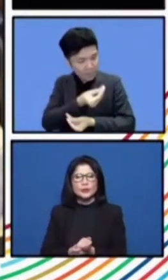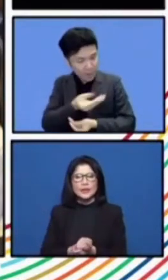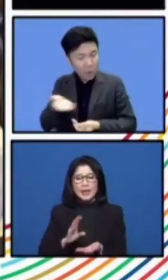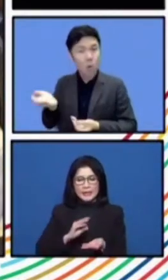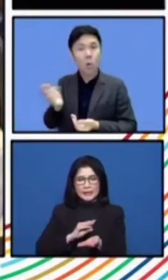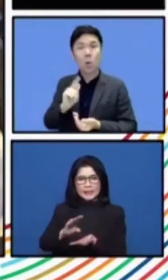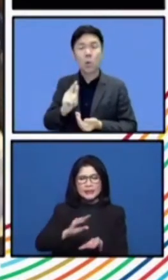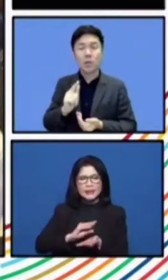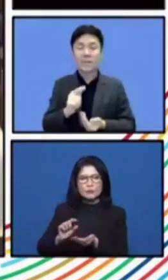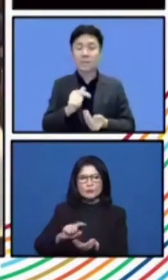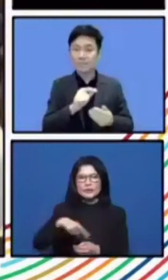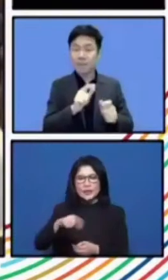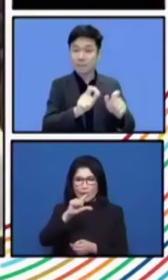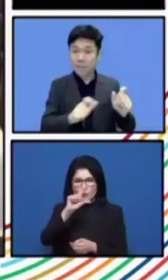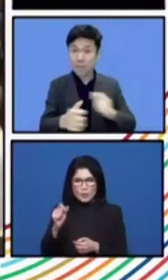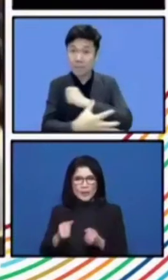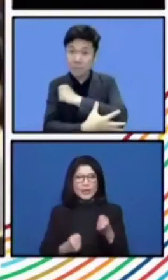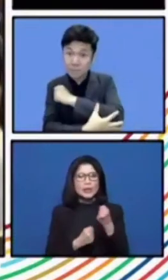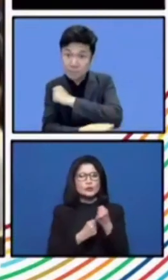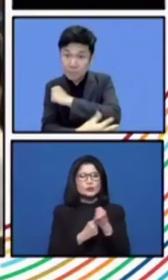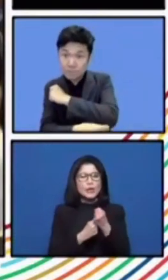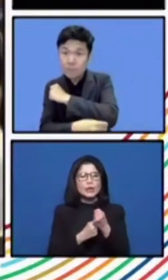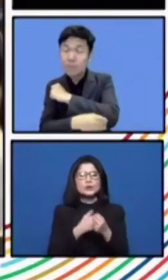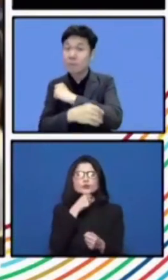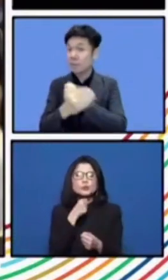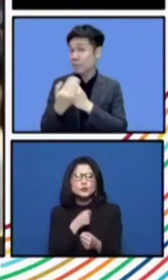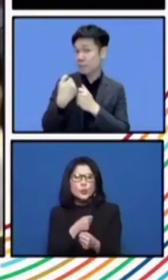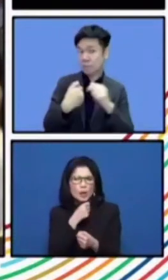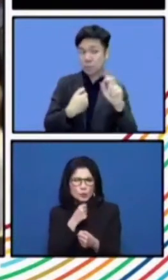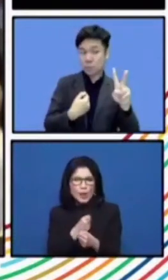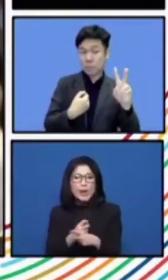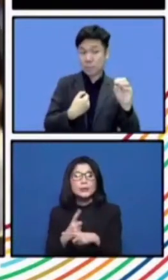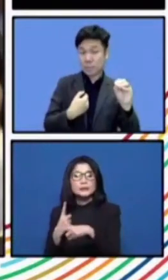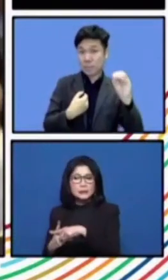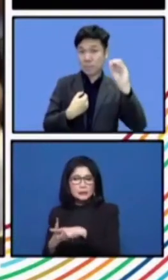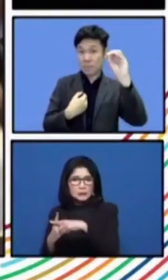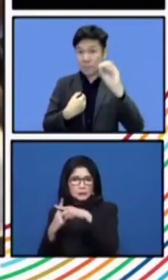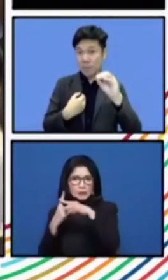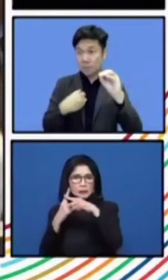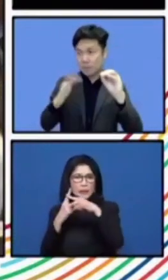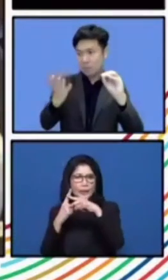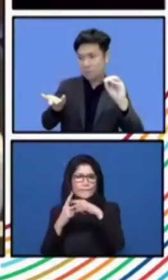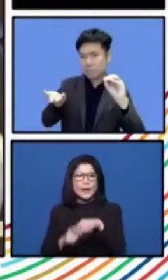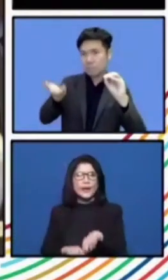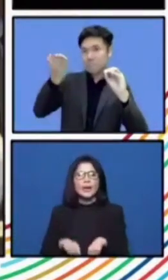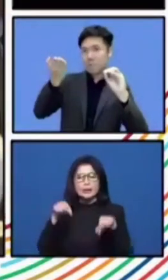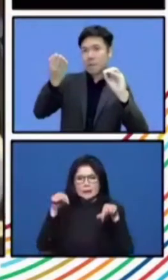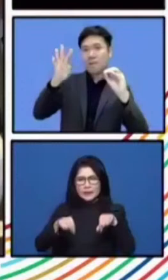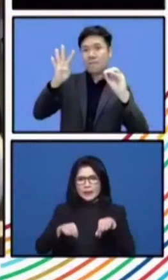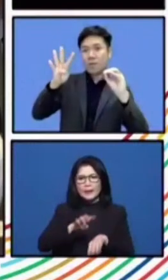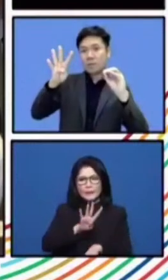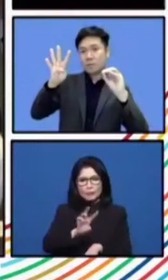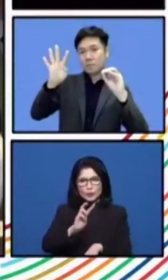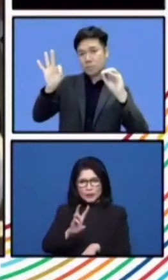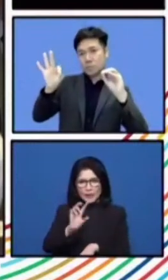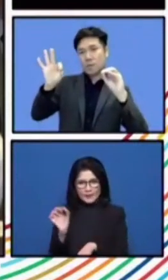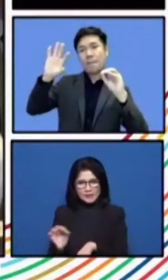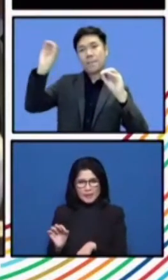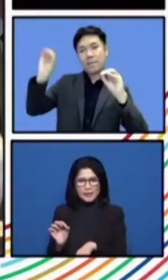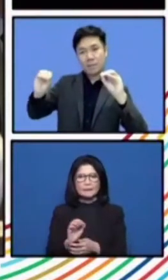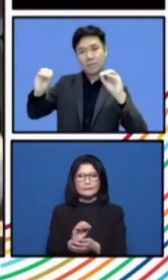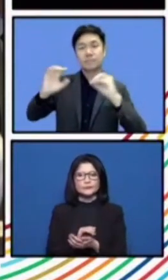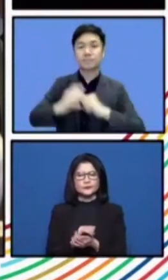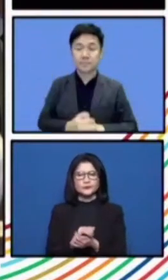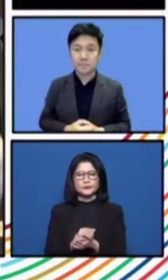increased ranging from 20 to 43 percent in SS in a system more than the working